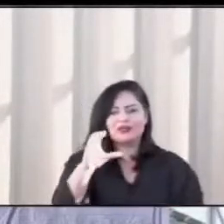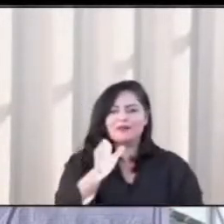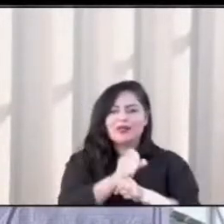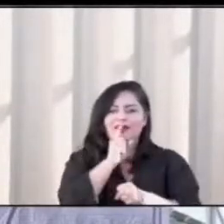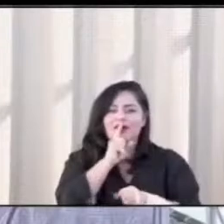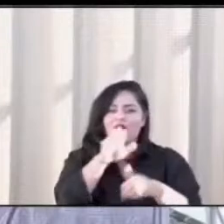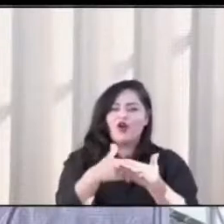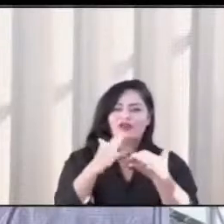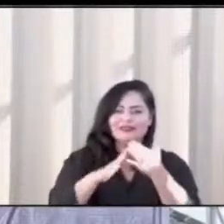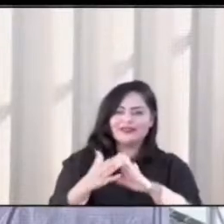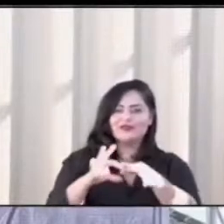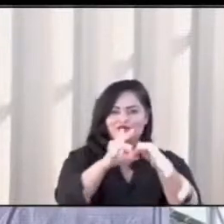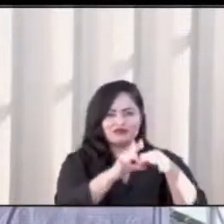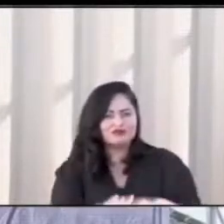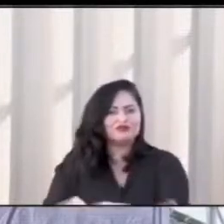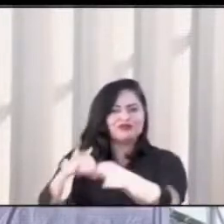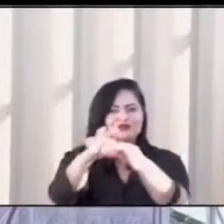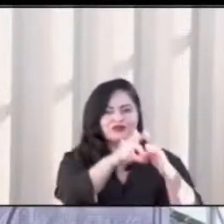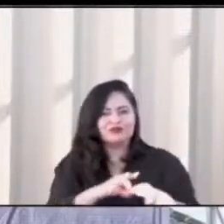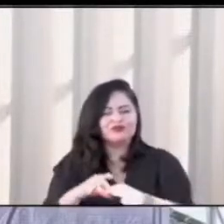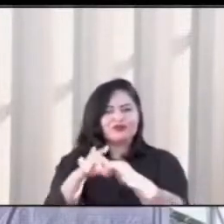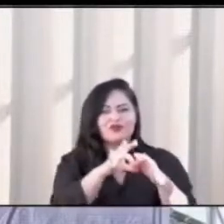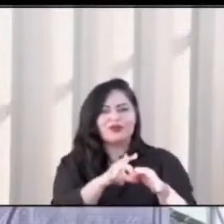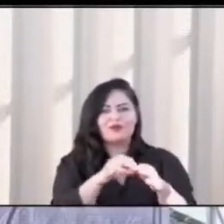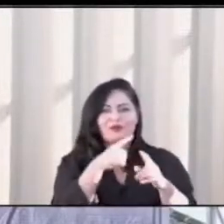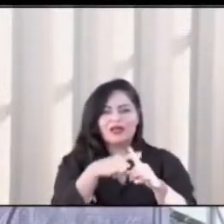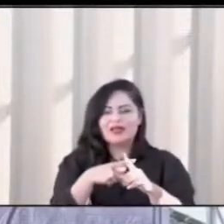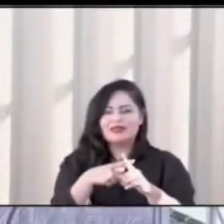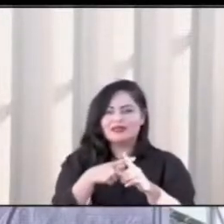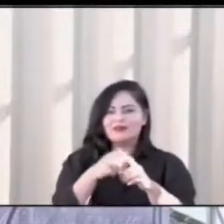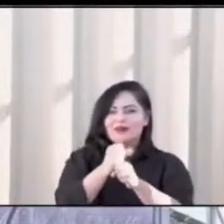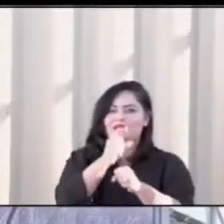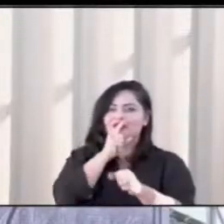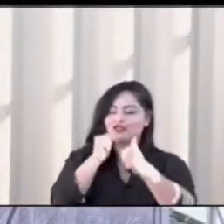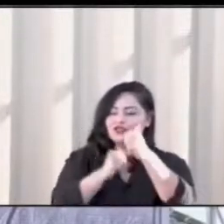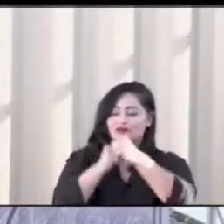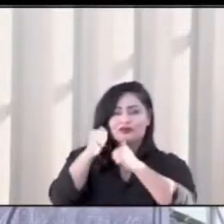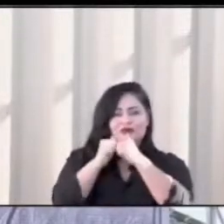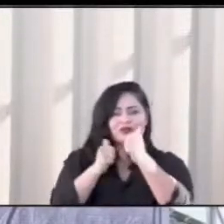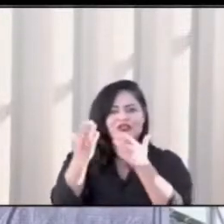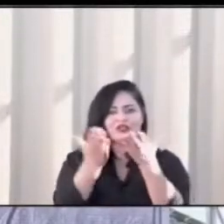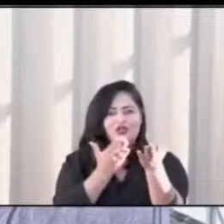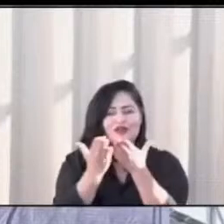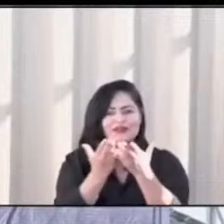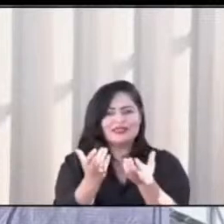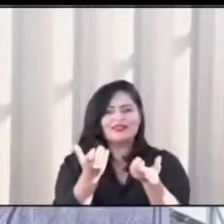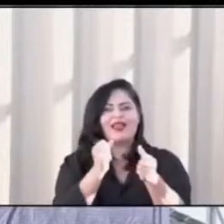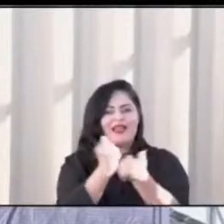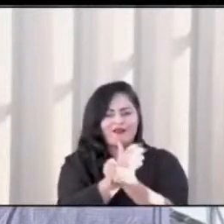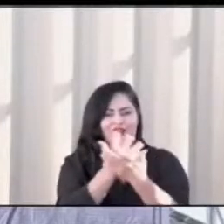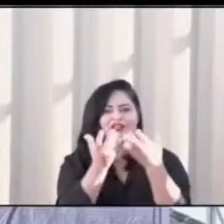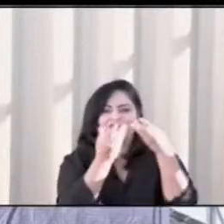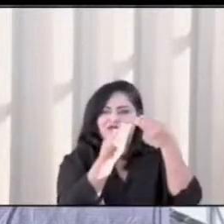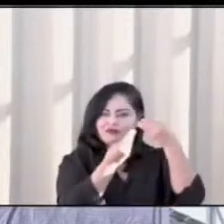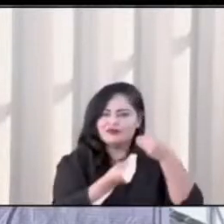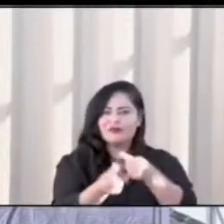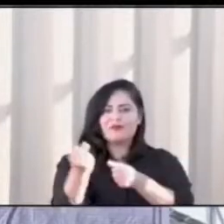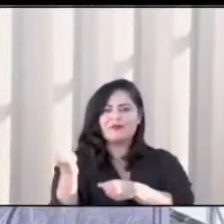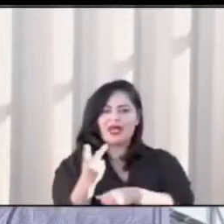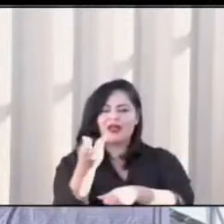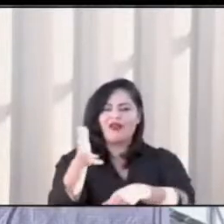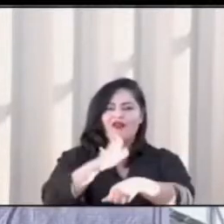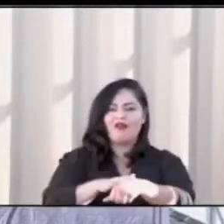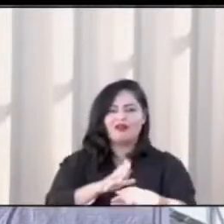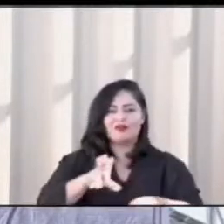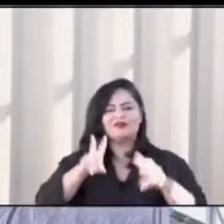city effort to support field operations, restore essential infrastructure and services, and return the city to normal